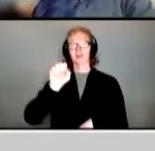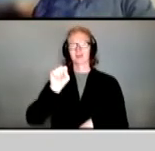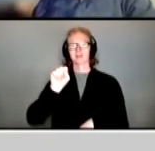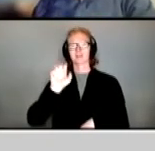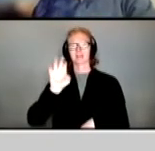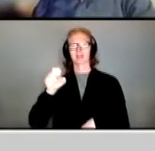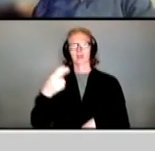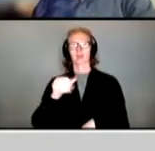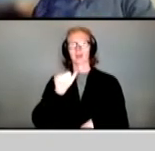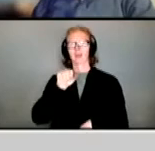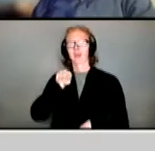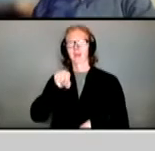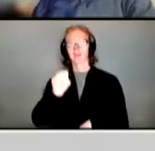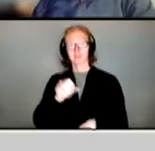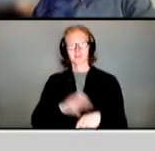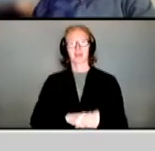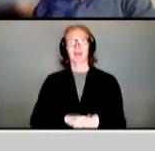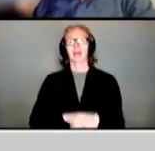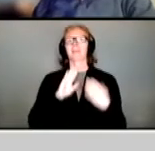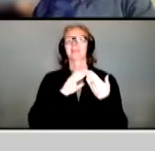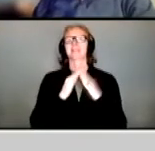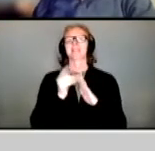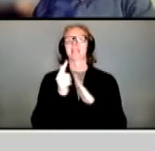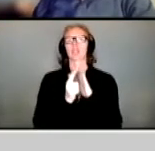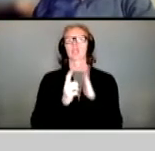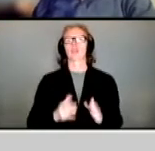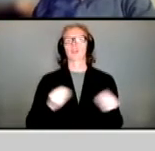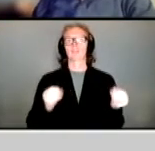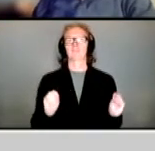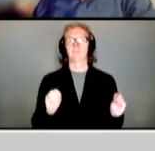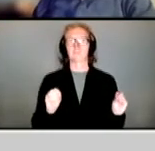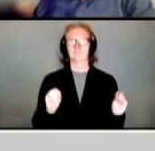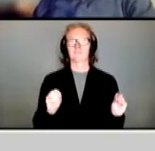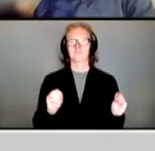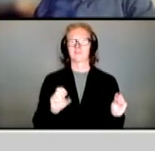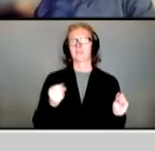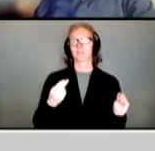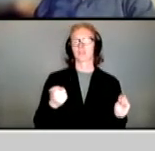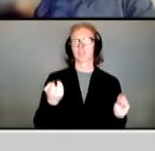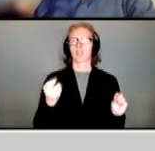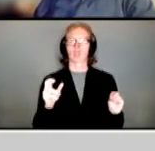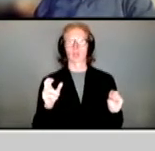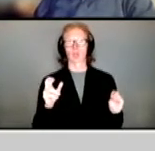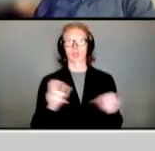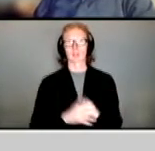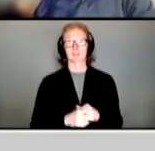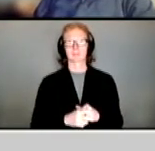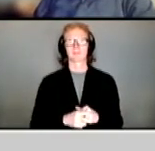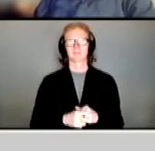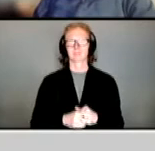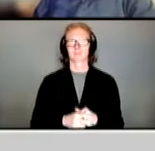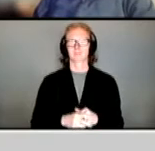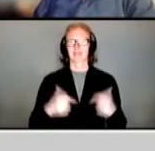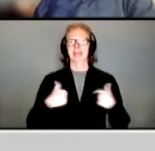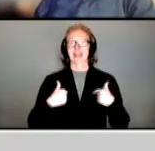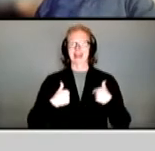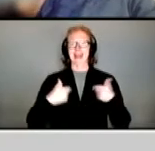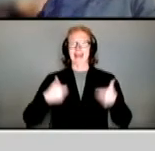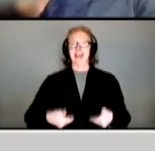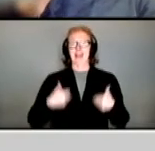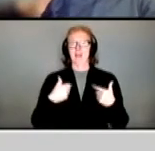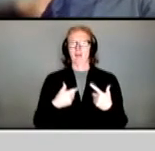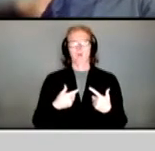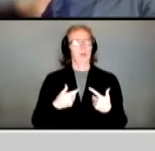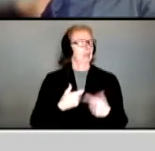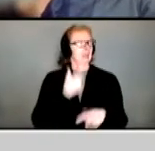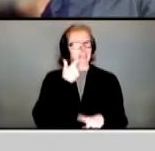everybody. I am in the city attorney's office, she, her pronouns. And I am, as of this month, last